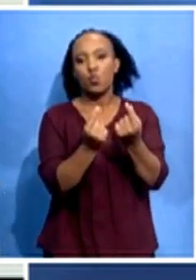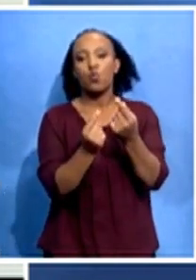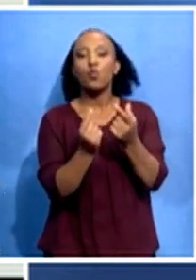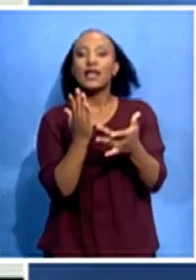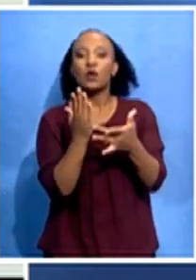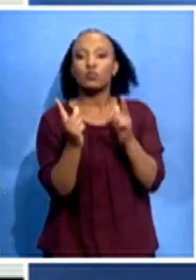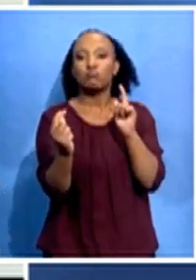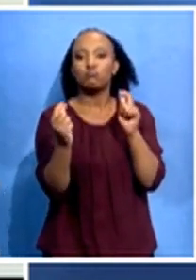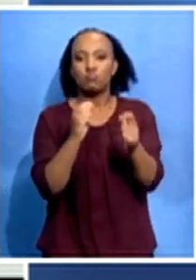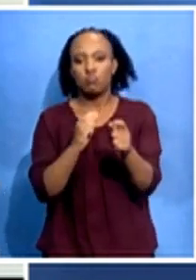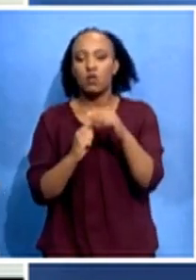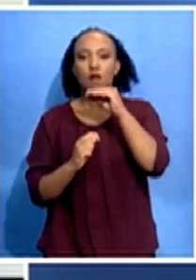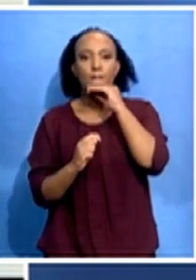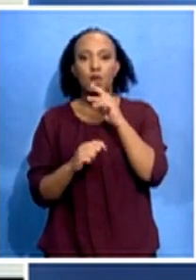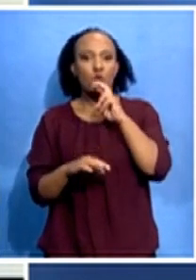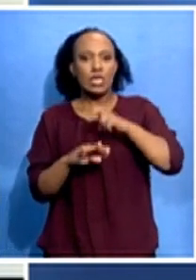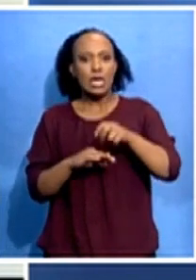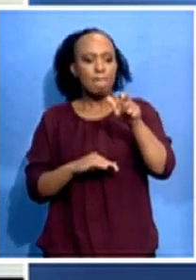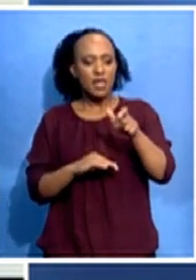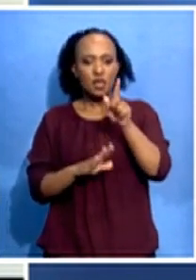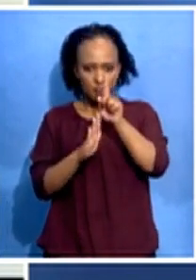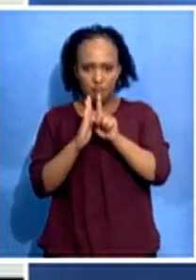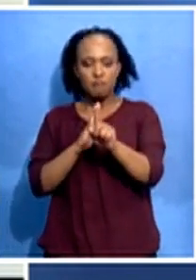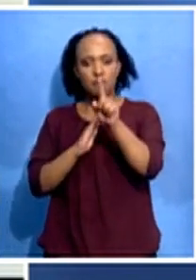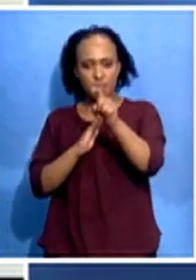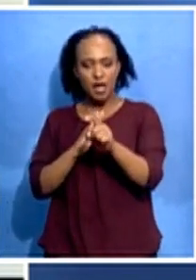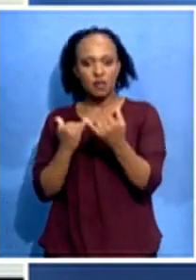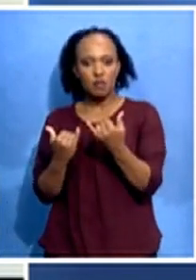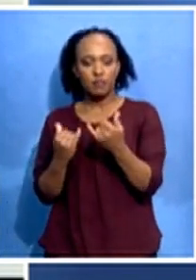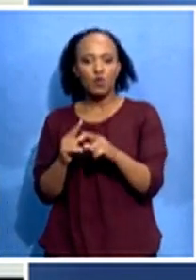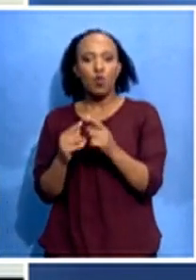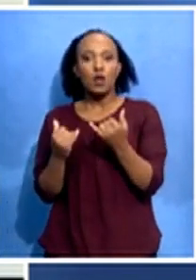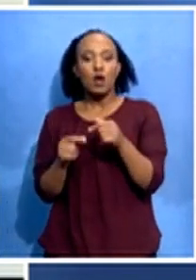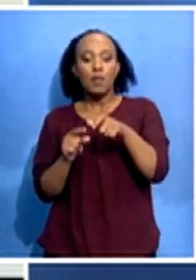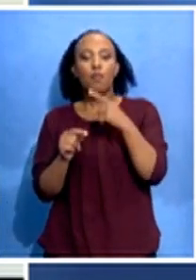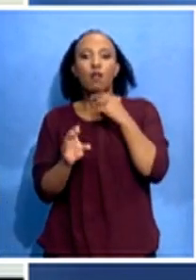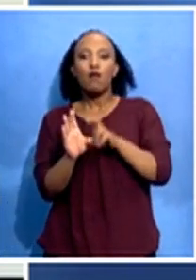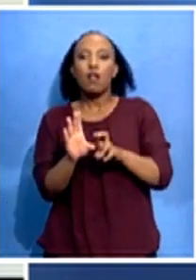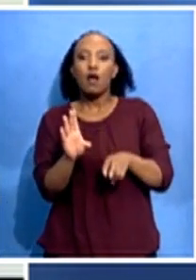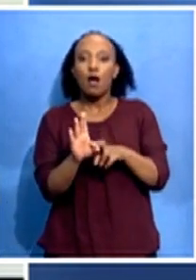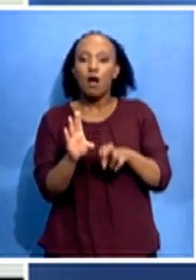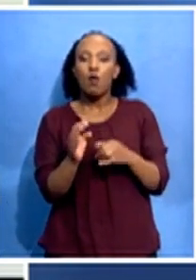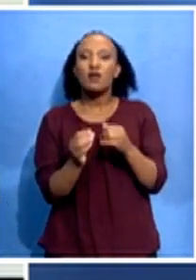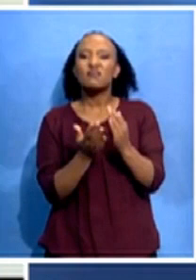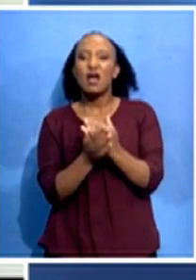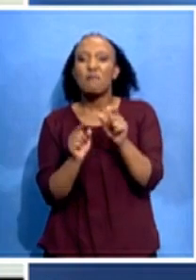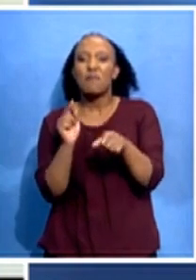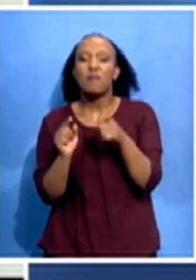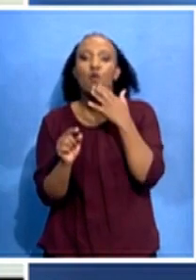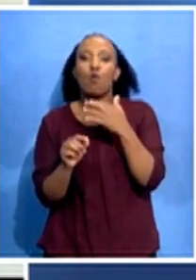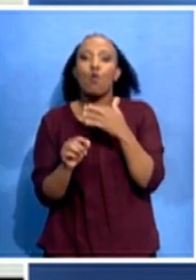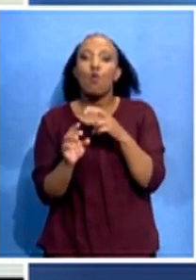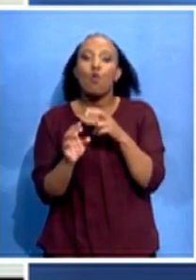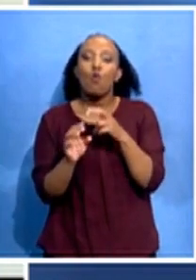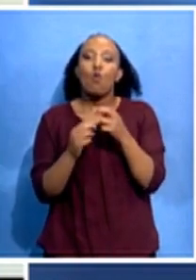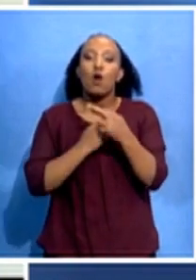person power that we currently have. So as people resign, as people retire, you don't replace those people, you make that more efficient